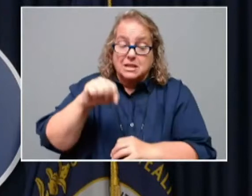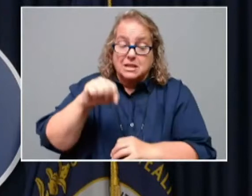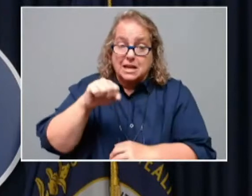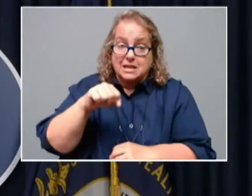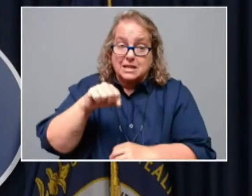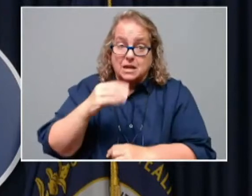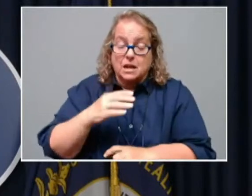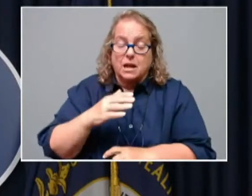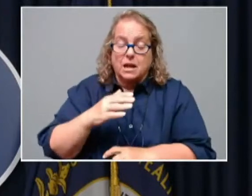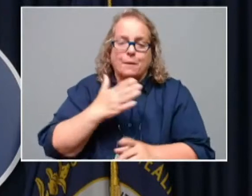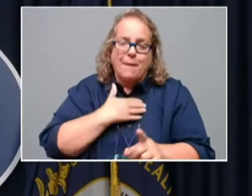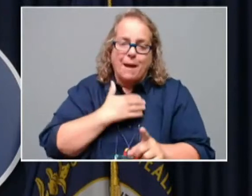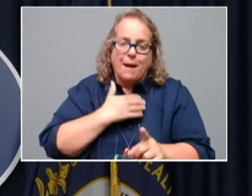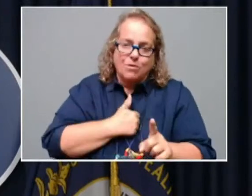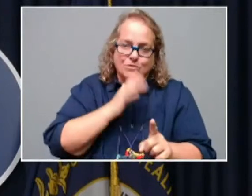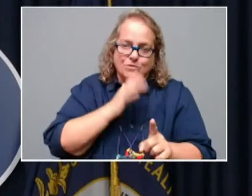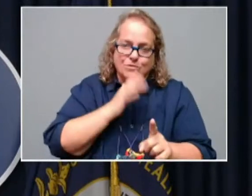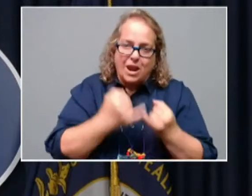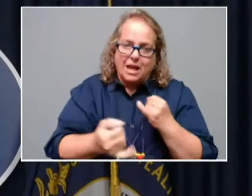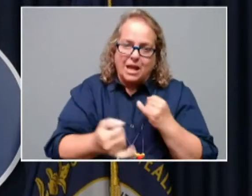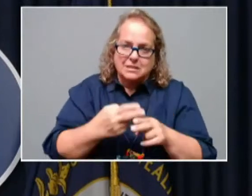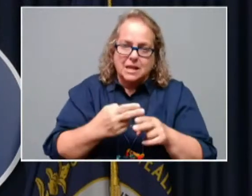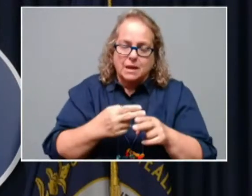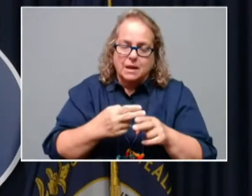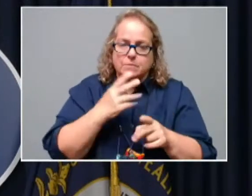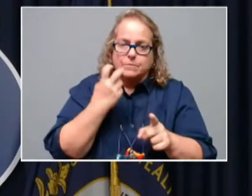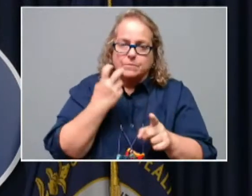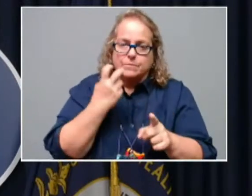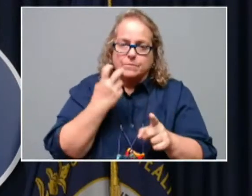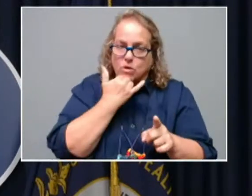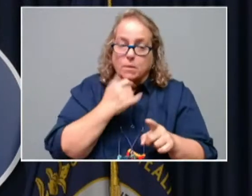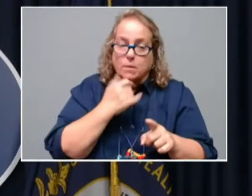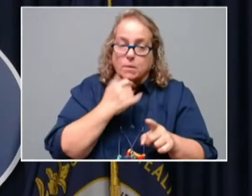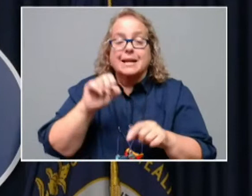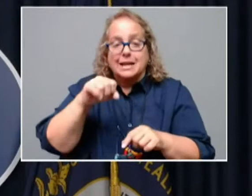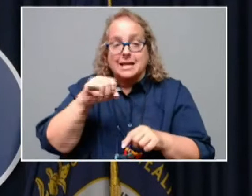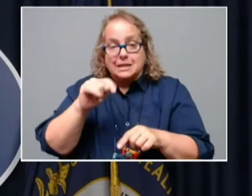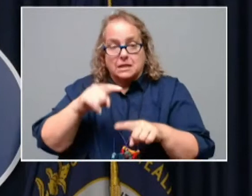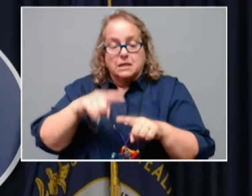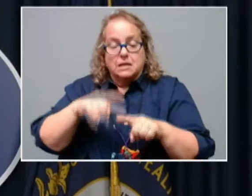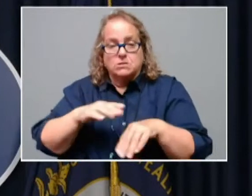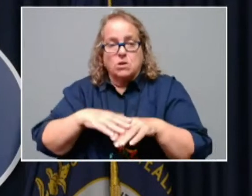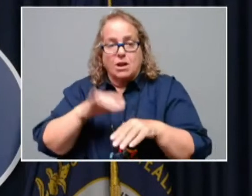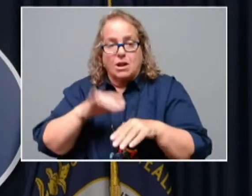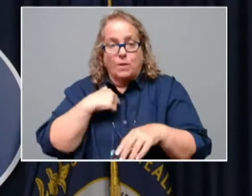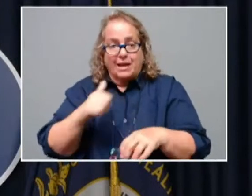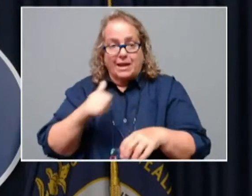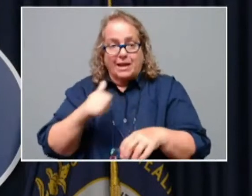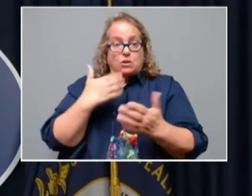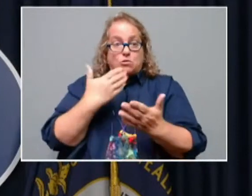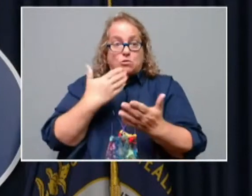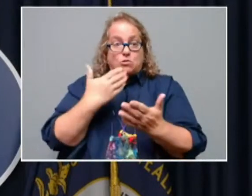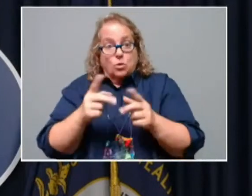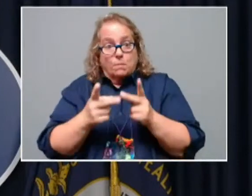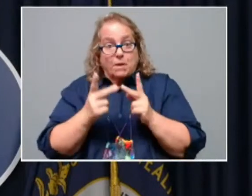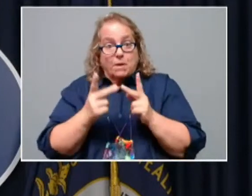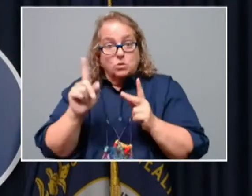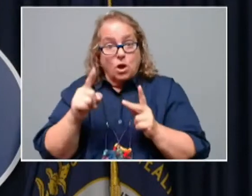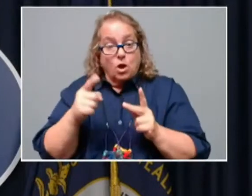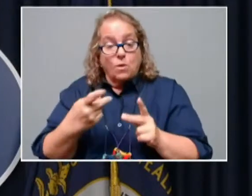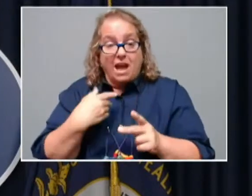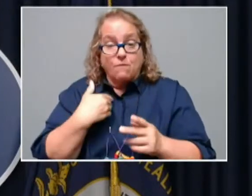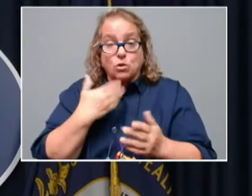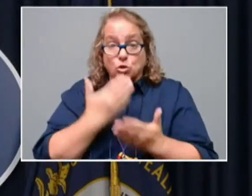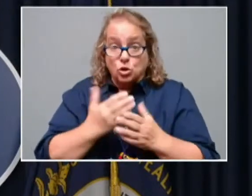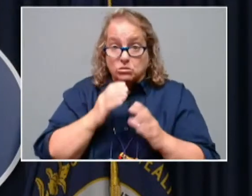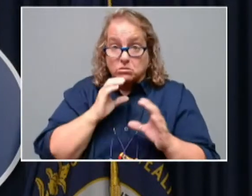apologies. It all depends on if we can get to a place where it's productive. Certainly,